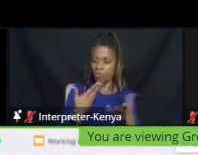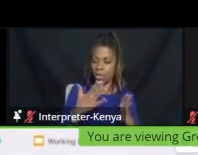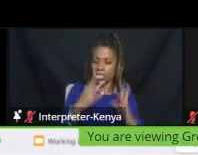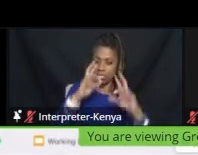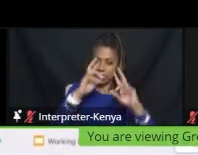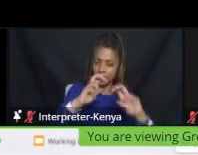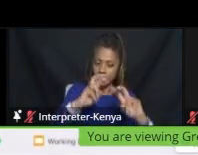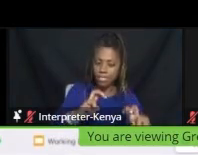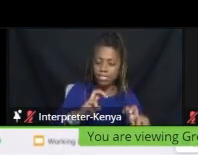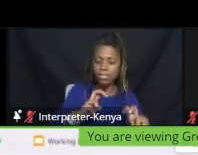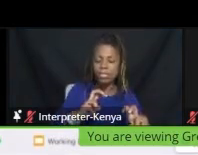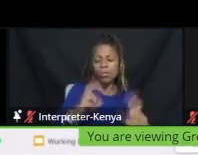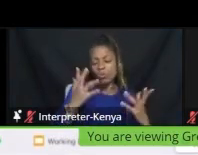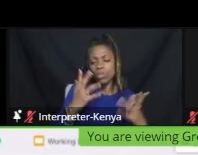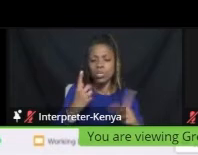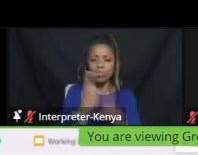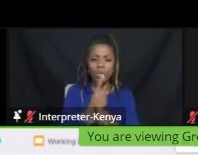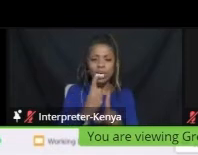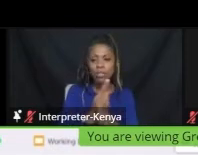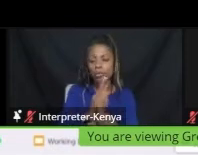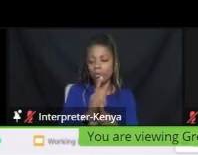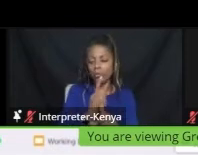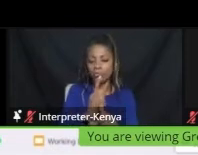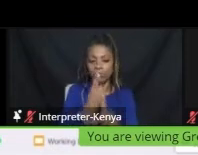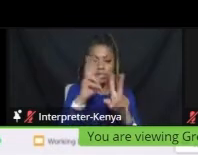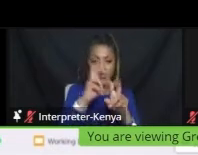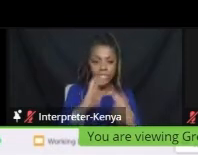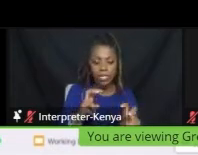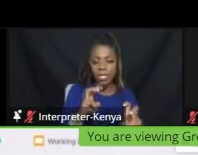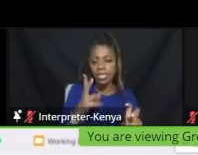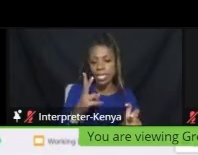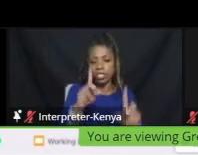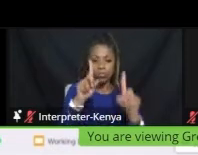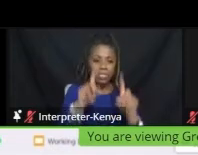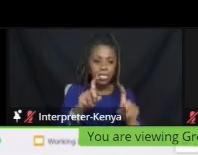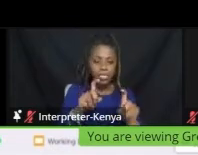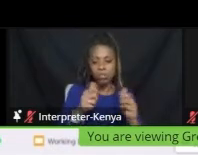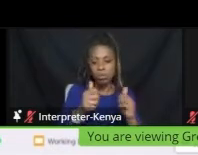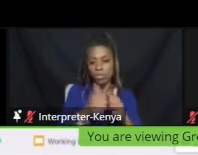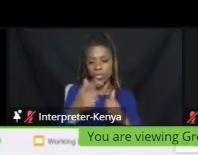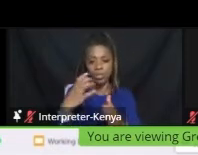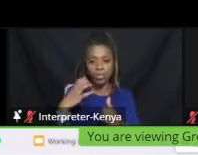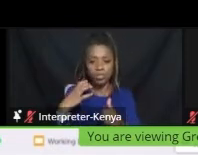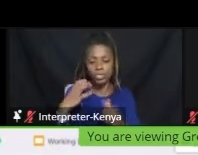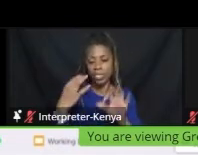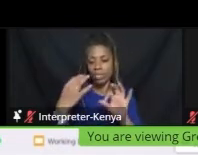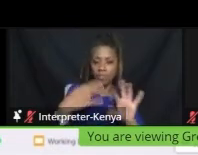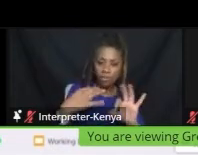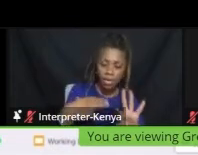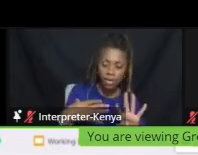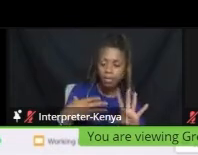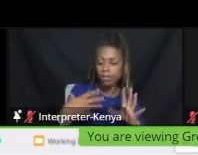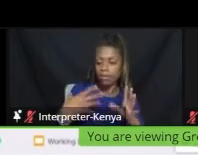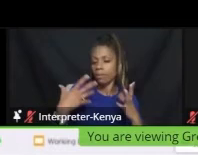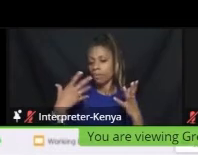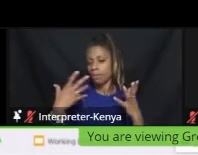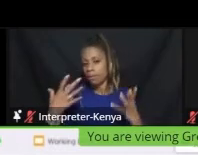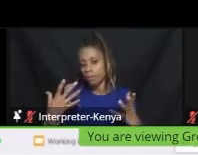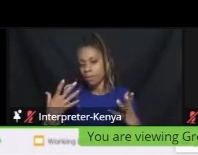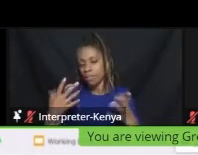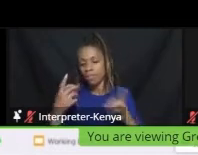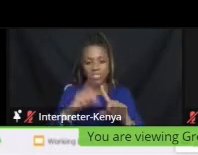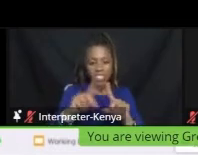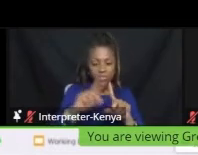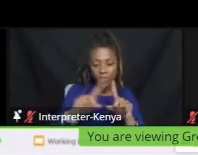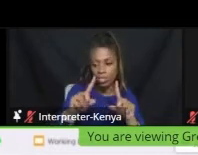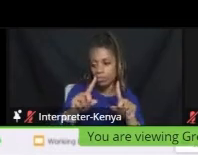practices. When students are working on performances with their coaches, they get feedback, and there are a couple of different ways we do that.